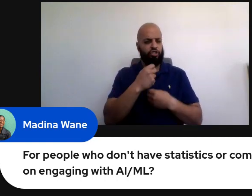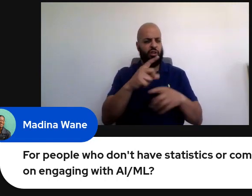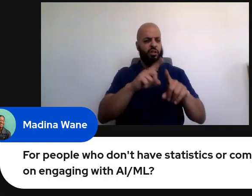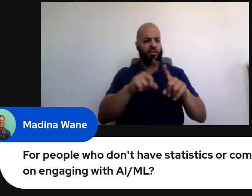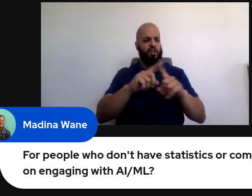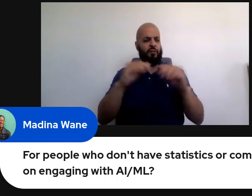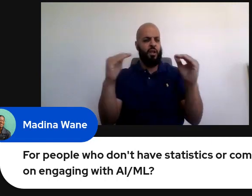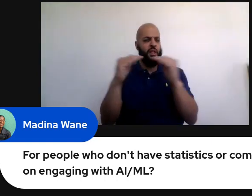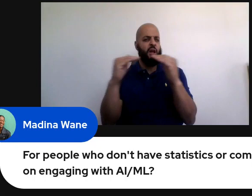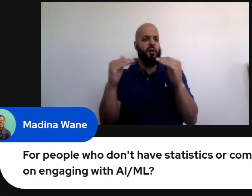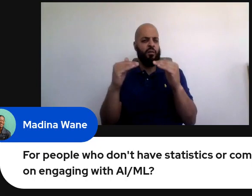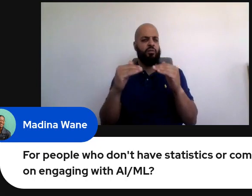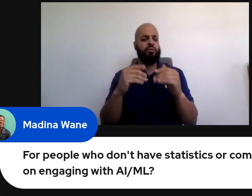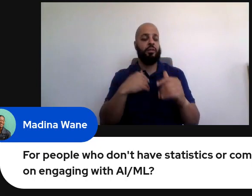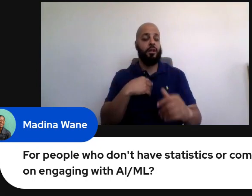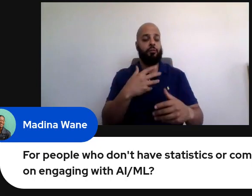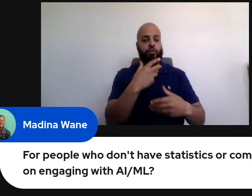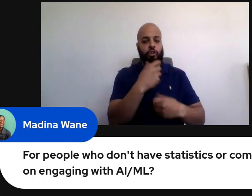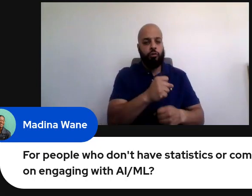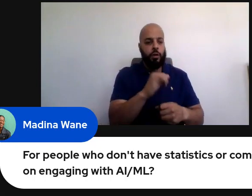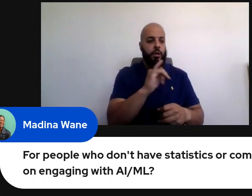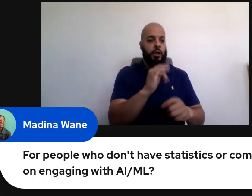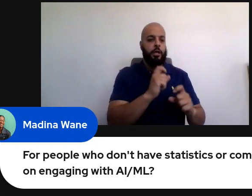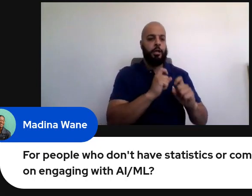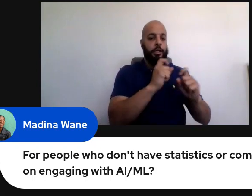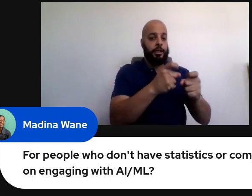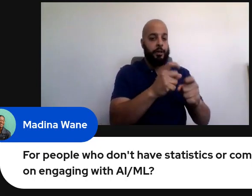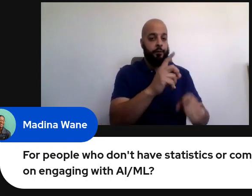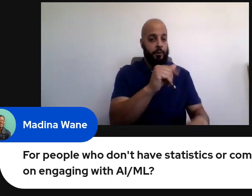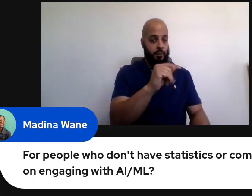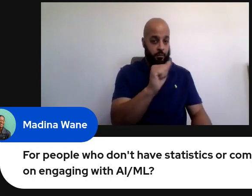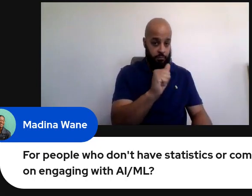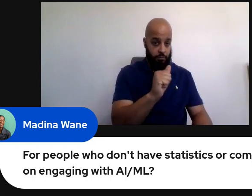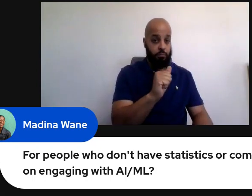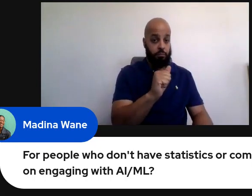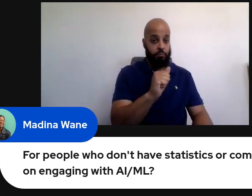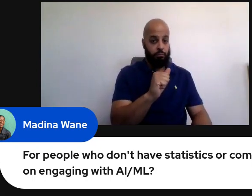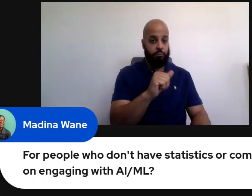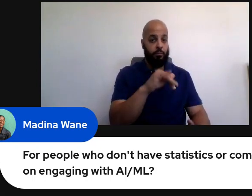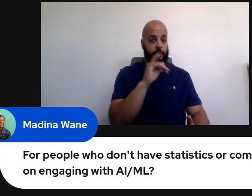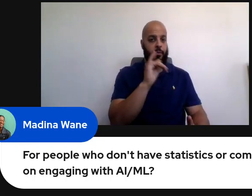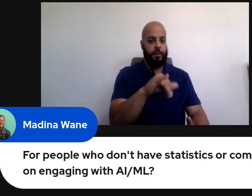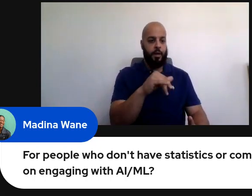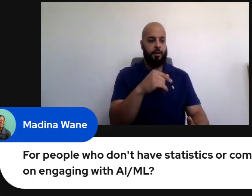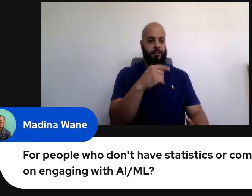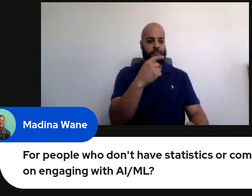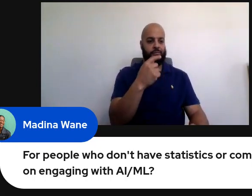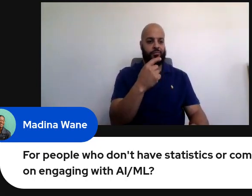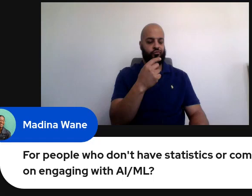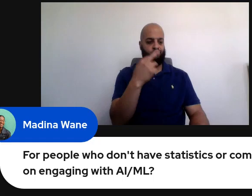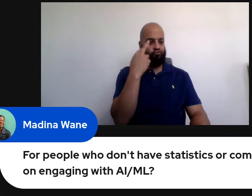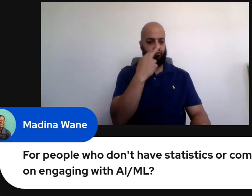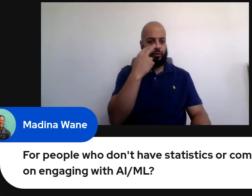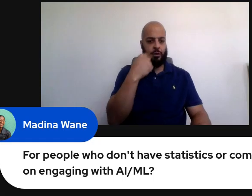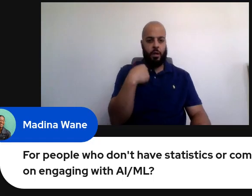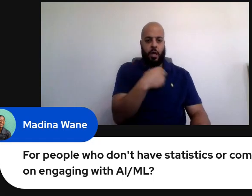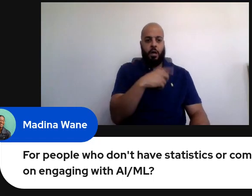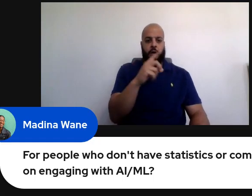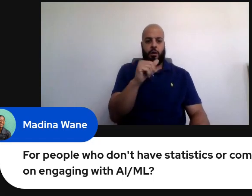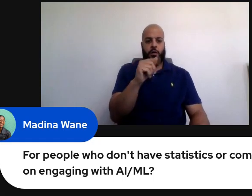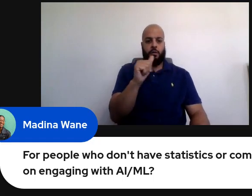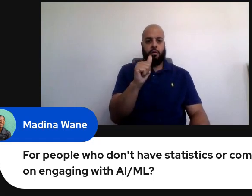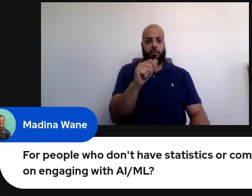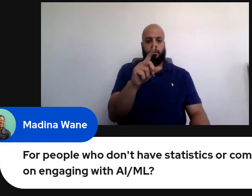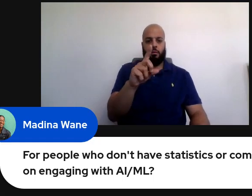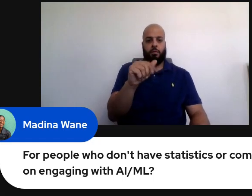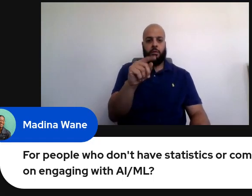trust on the level of giving data as well, so that our data is represented as well. I think this is a baseline